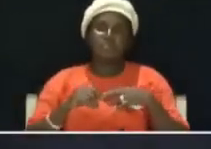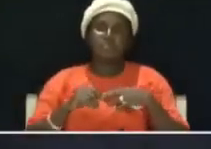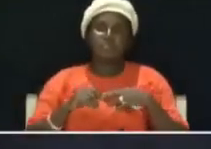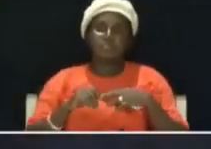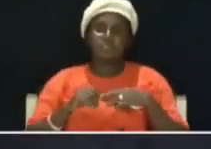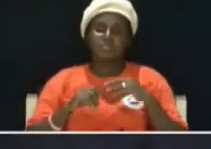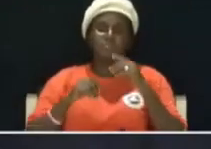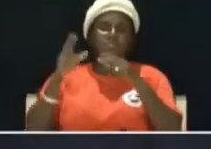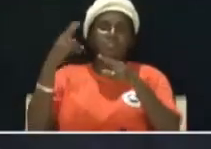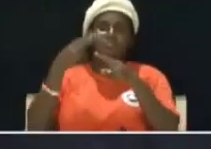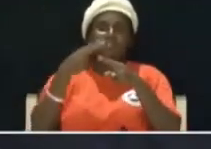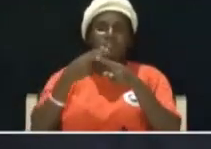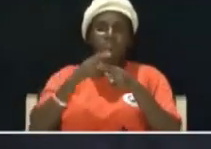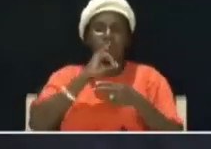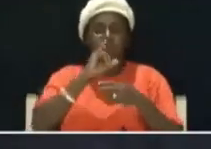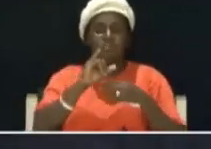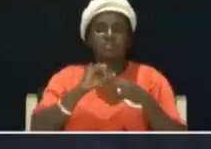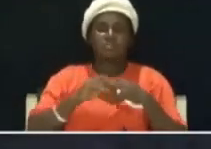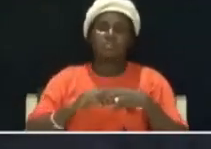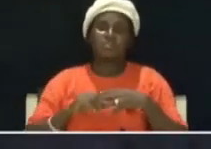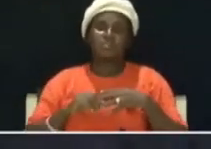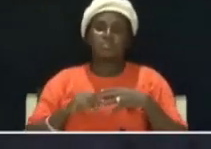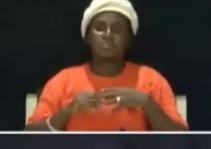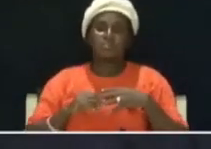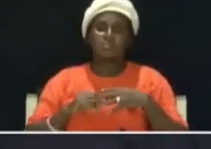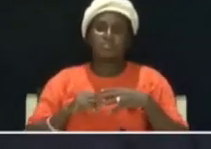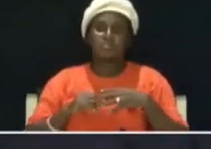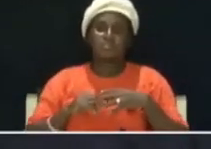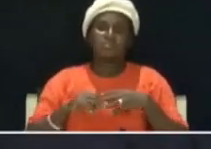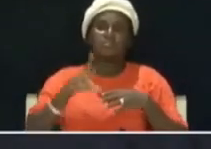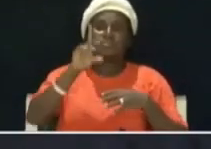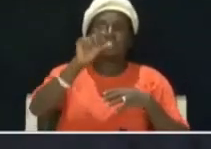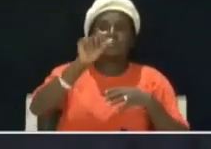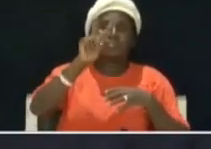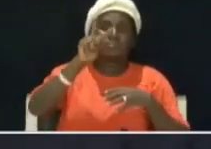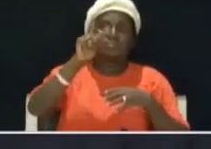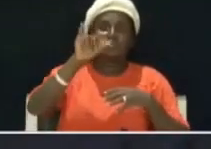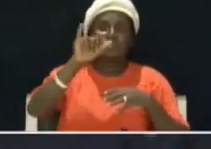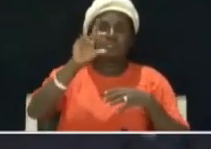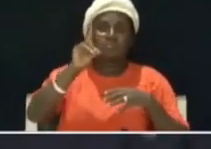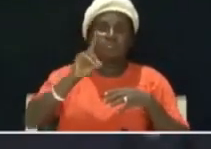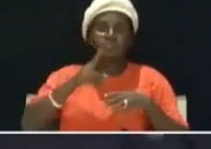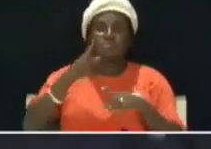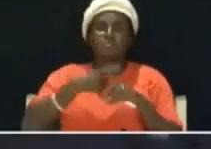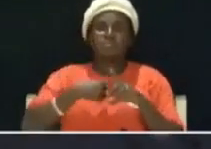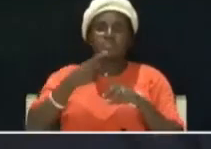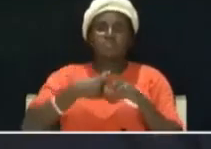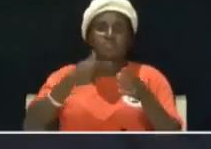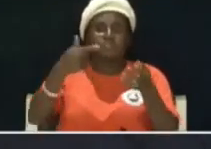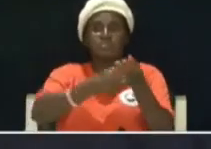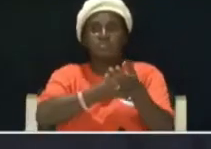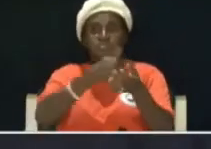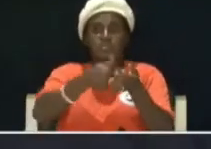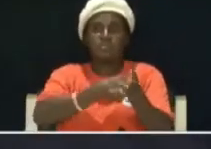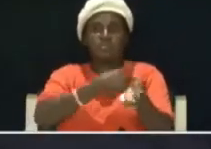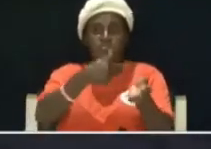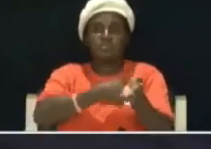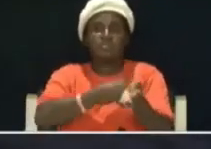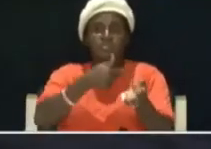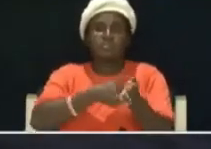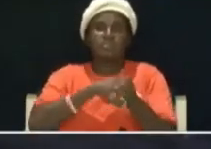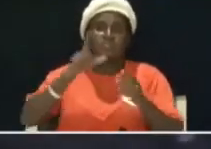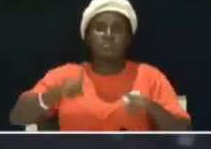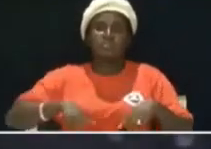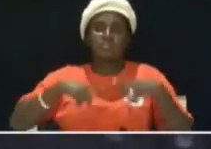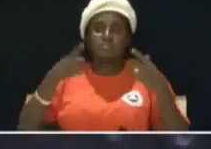My name is Doche David. I'm from Ghana. I'm